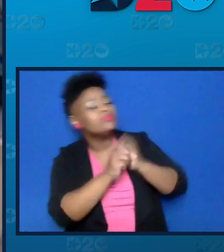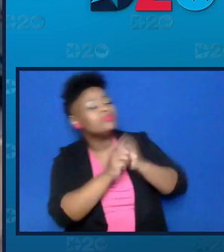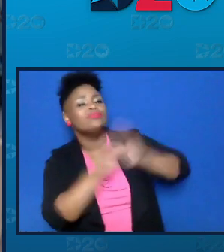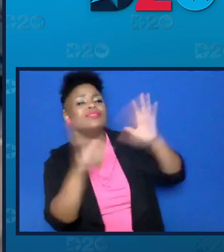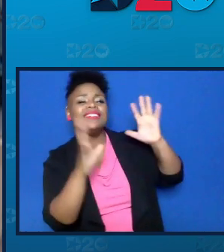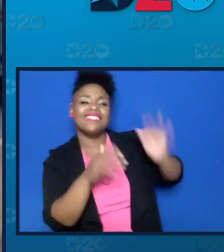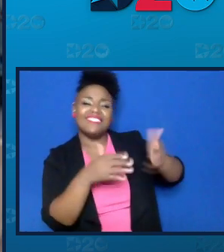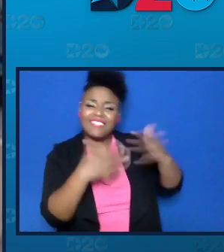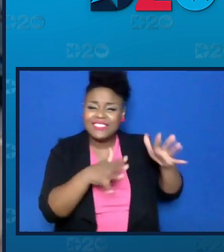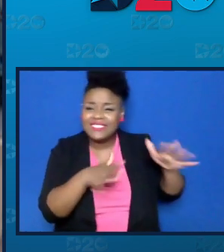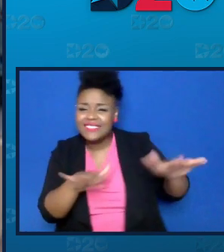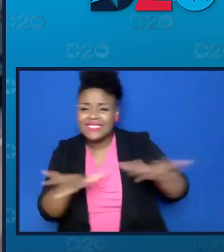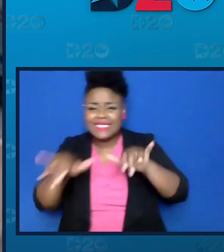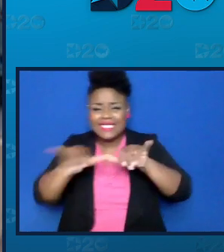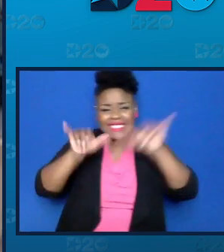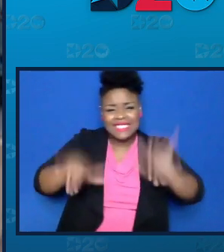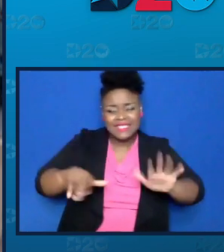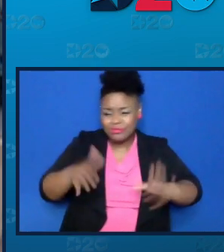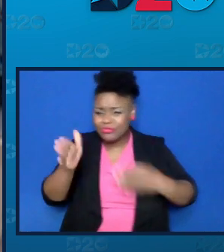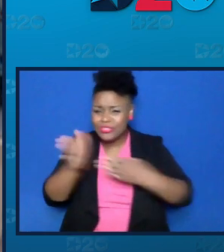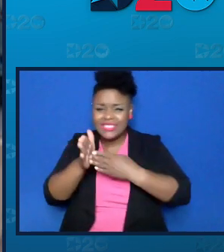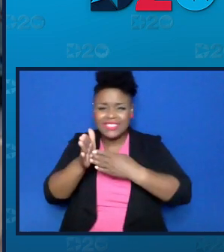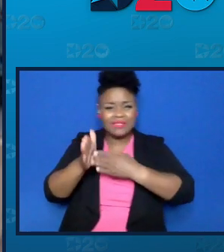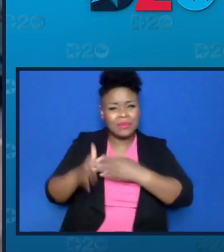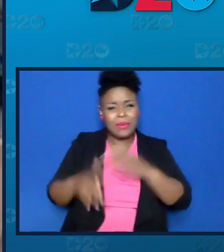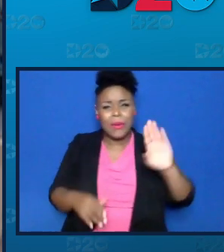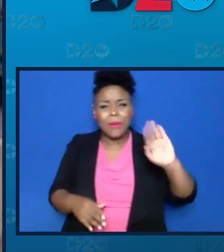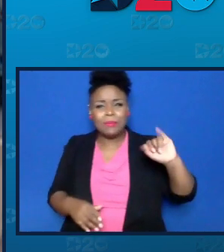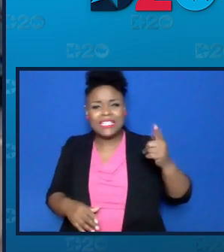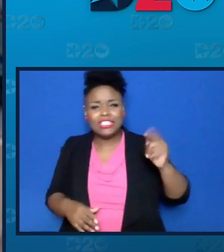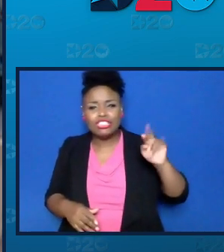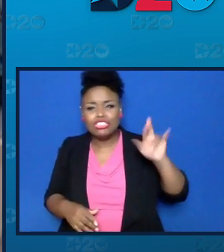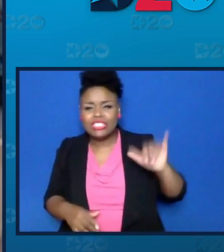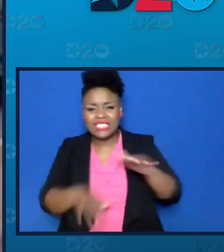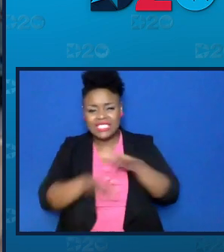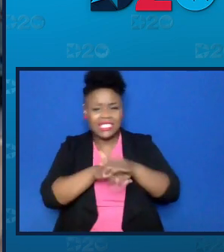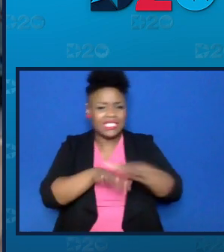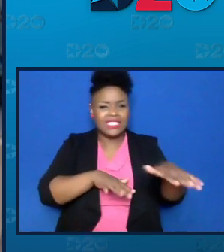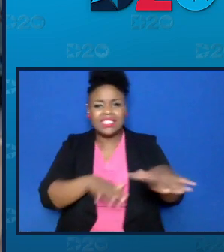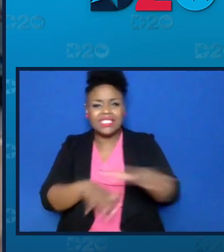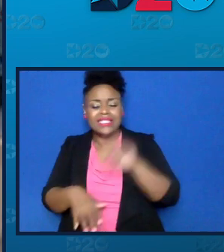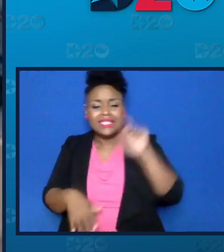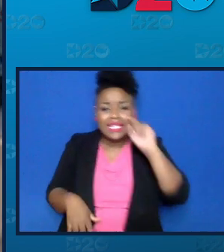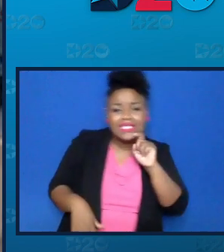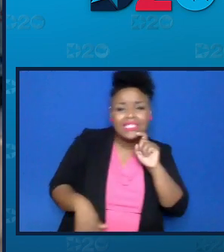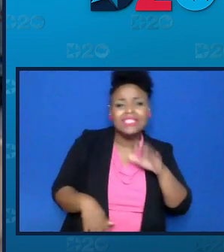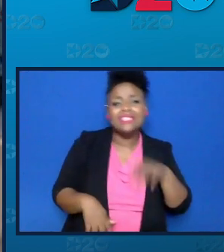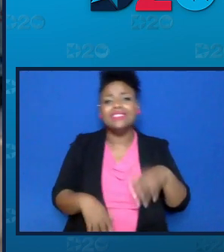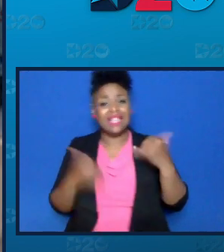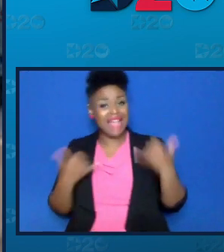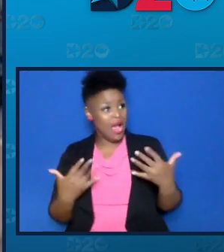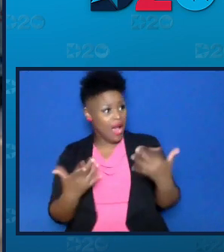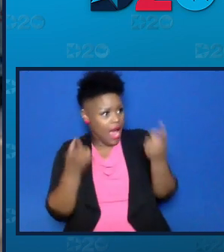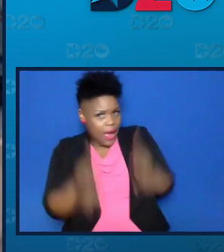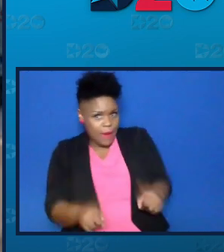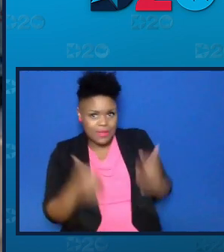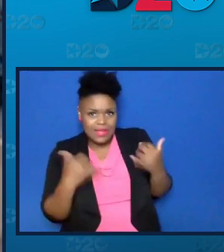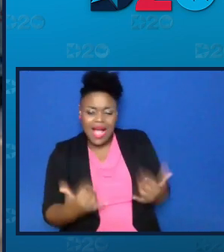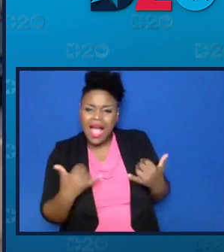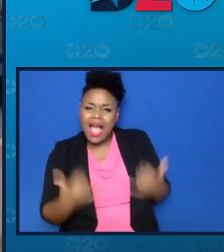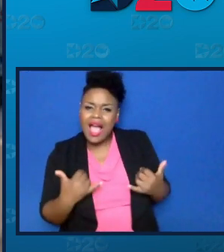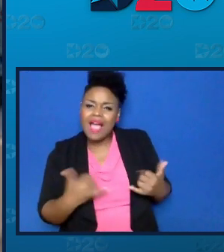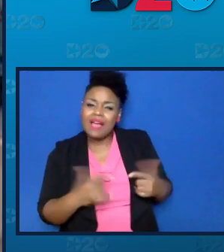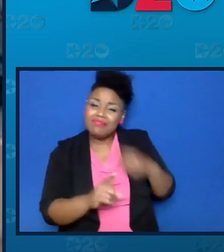racism, bigotry, and sexism so rife now in our nation and in our history. A vision that